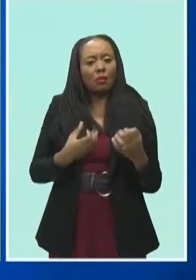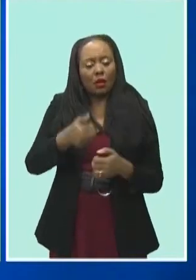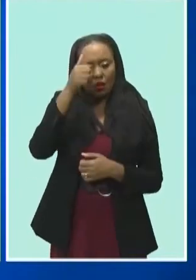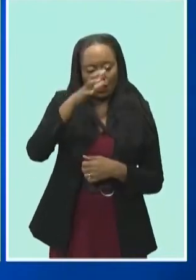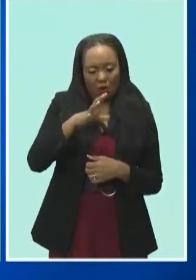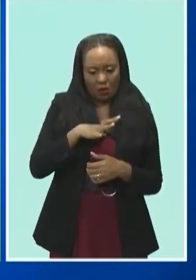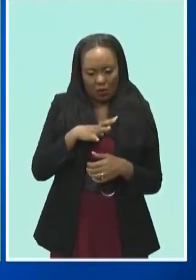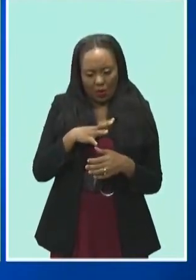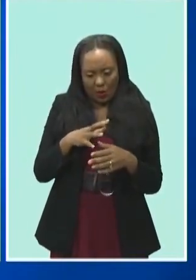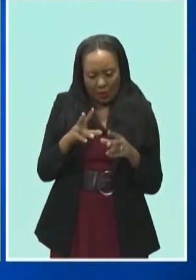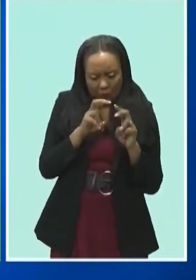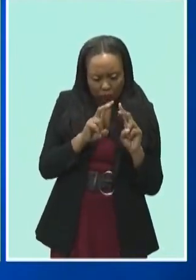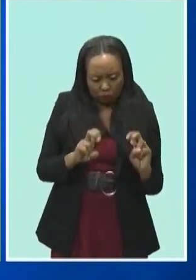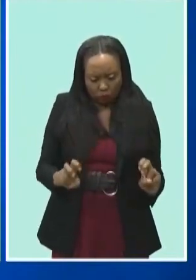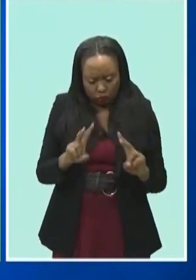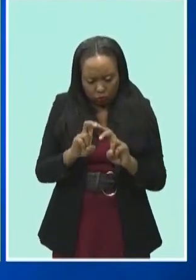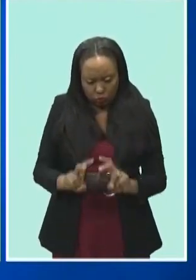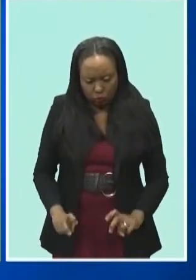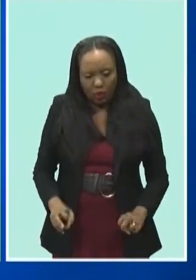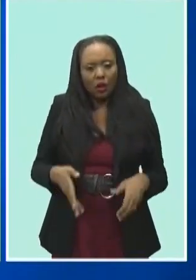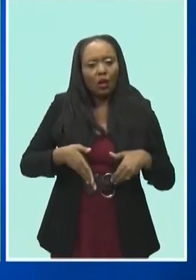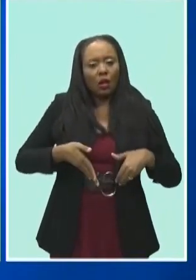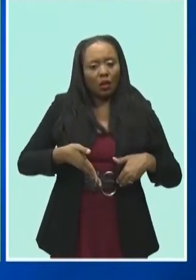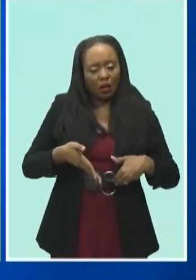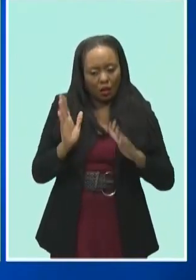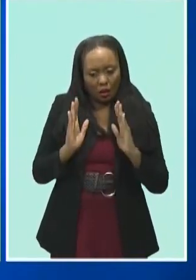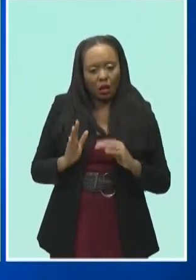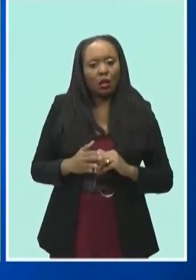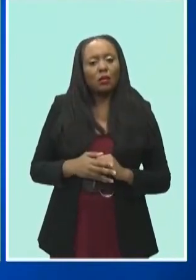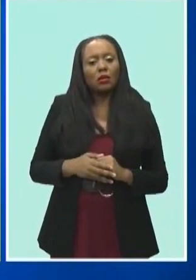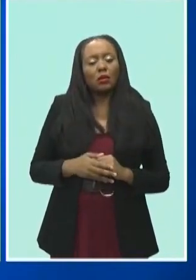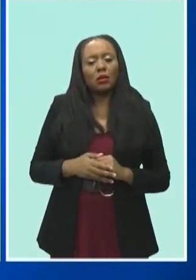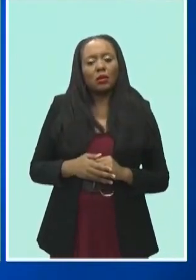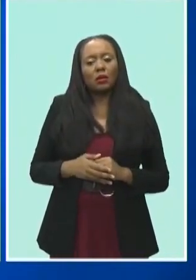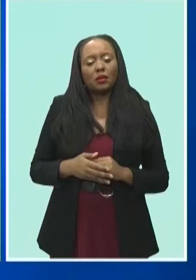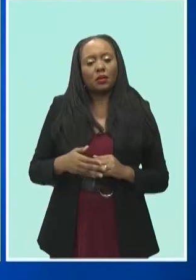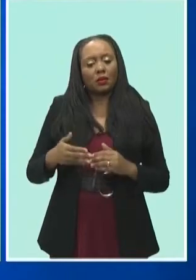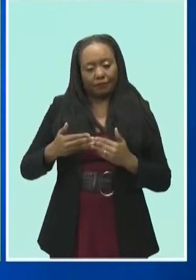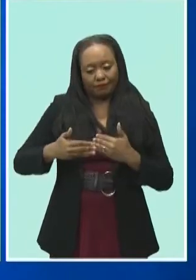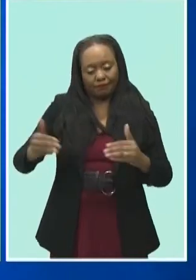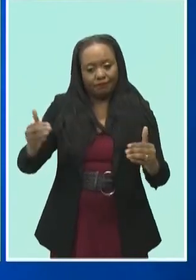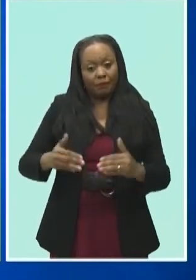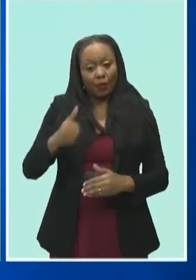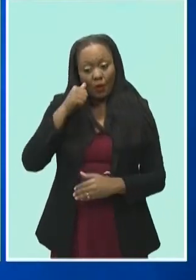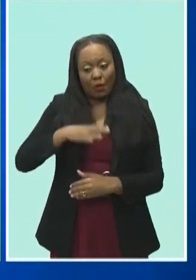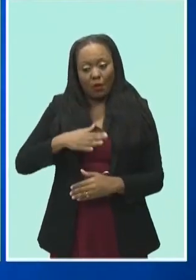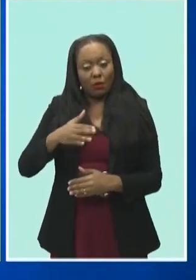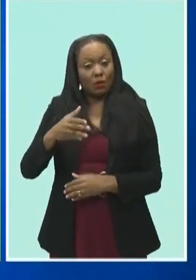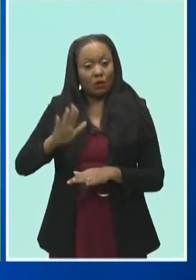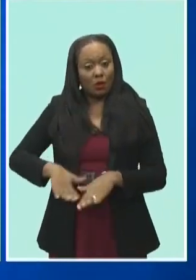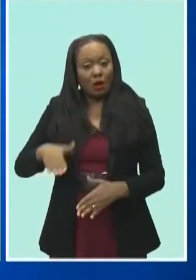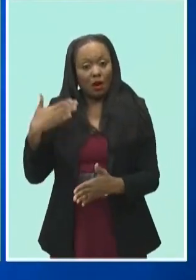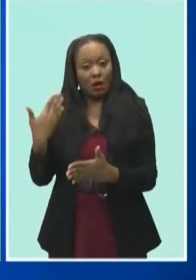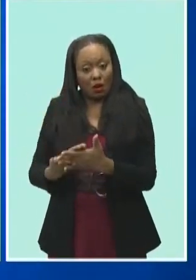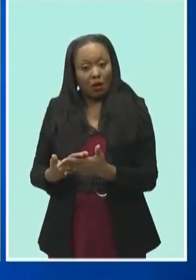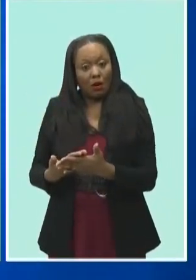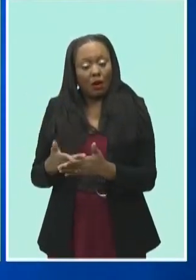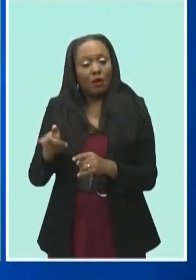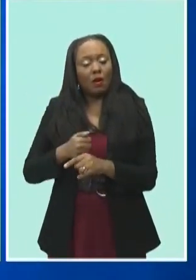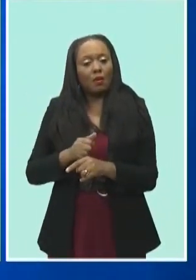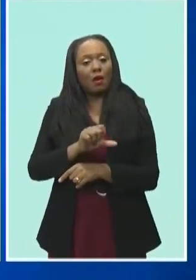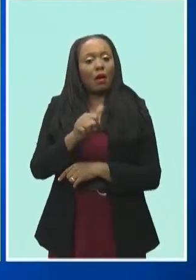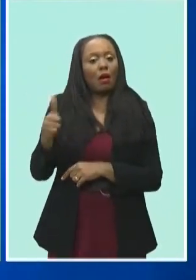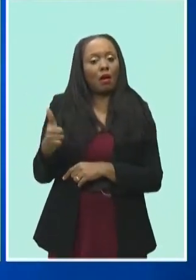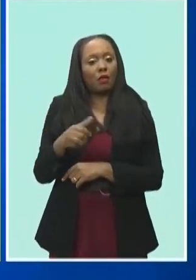been processed at Siparia and have been allowed to leave the station. The women and children arrived within the hour from the other stations